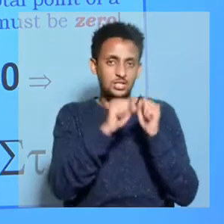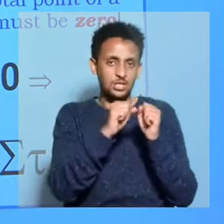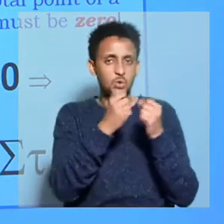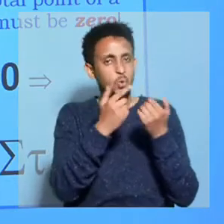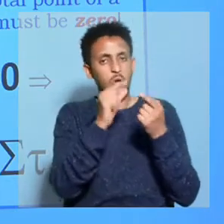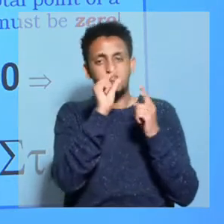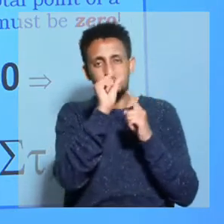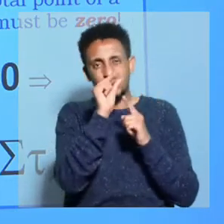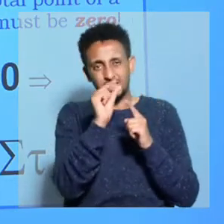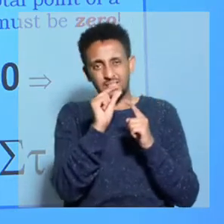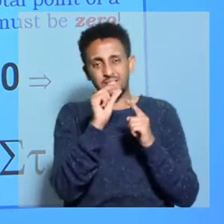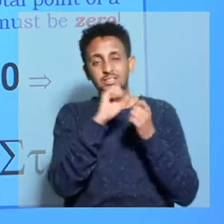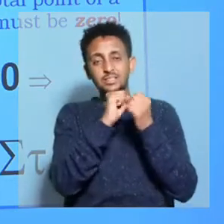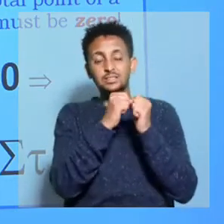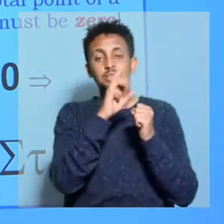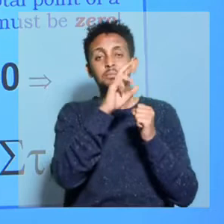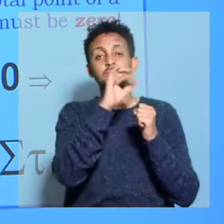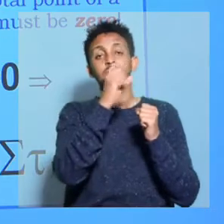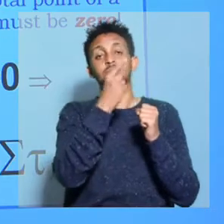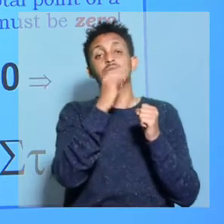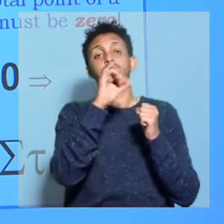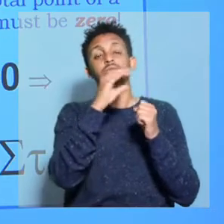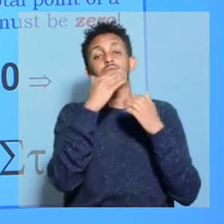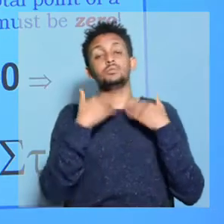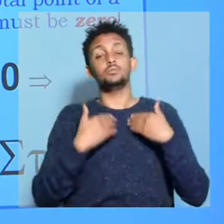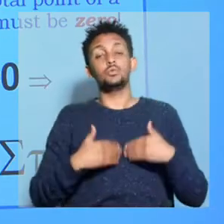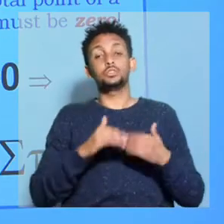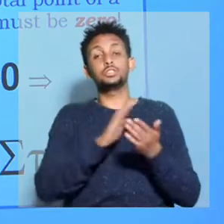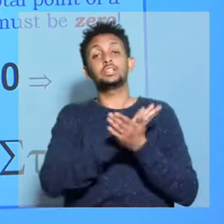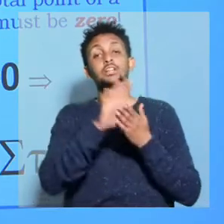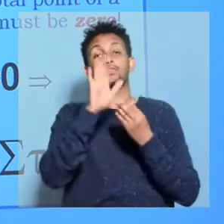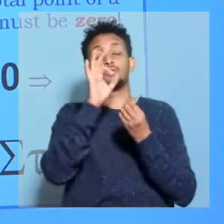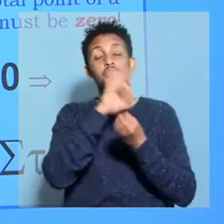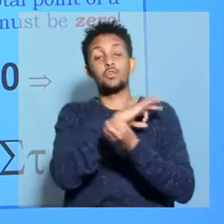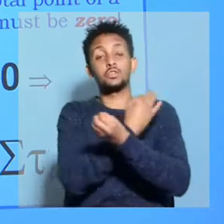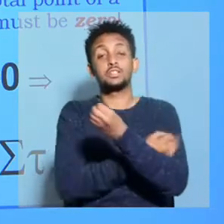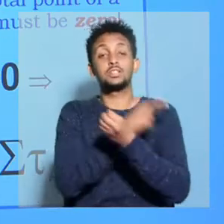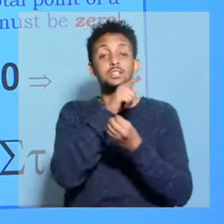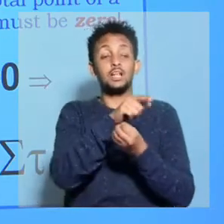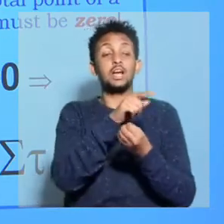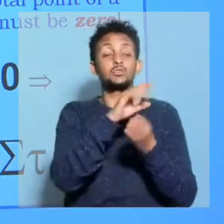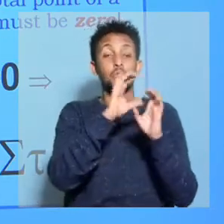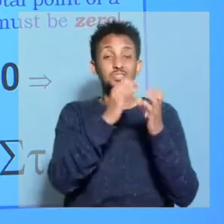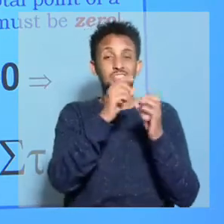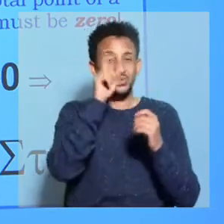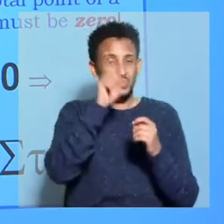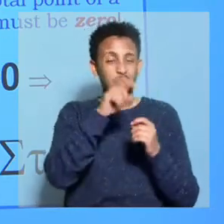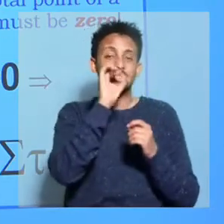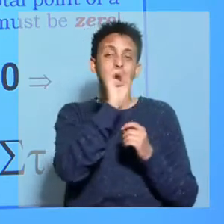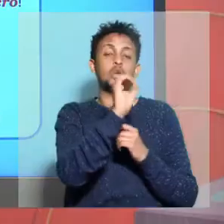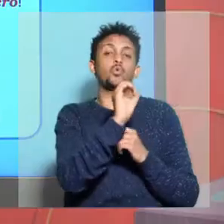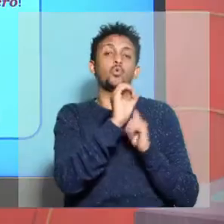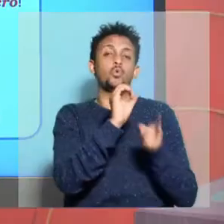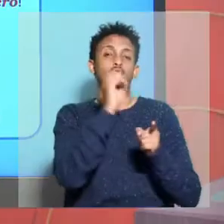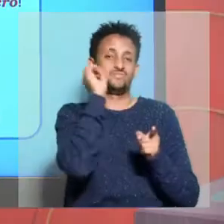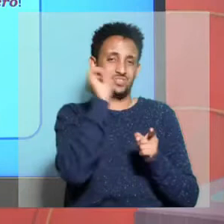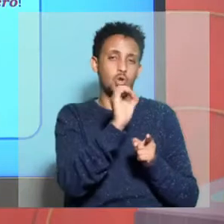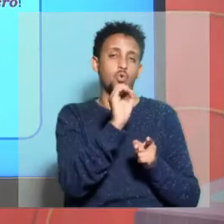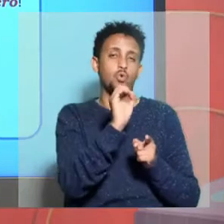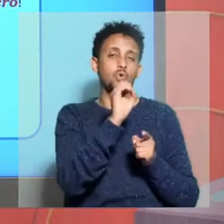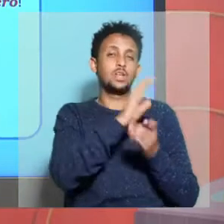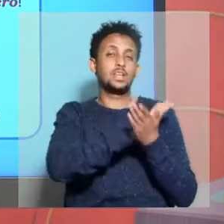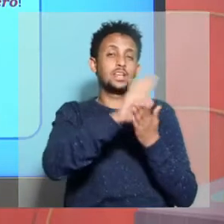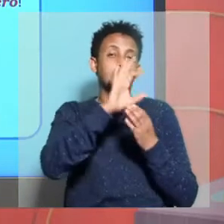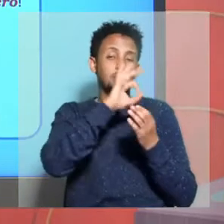a particle system or rigid body system, the net force exerted on that object should be zero. Okay? The